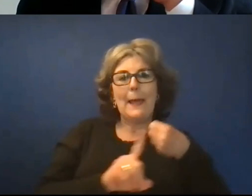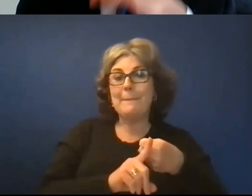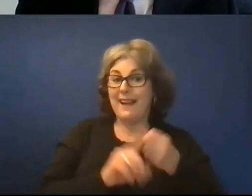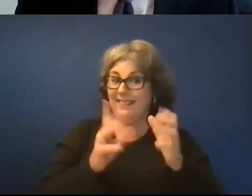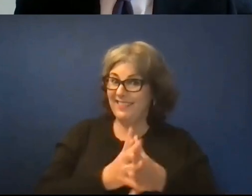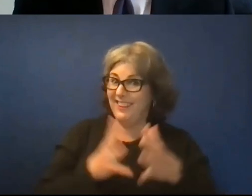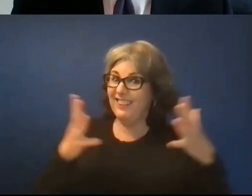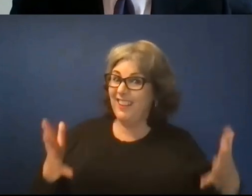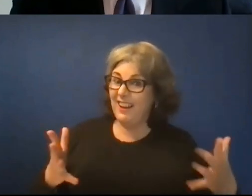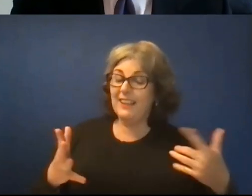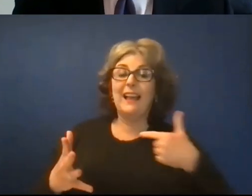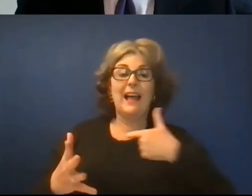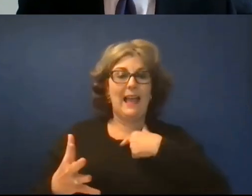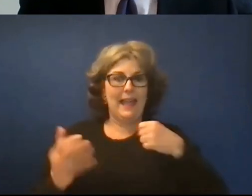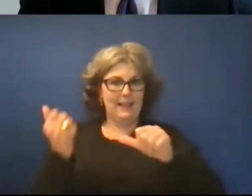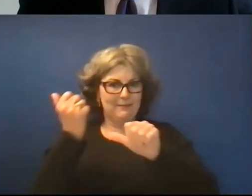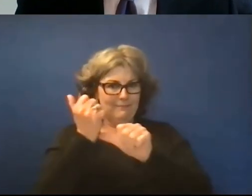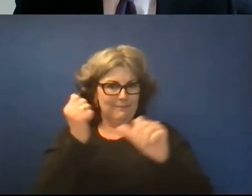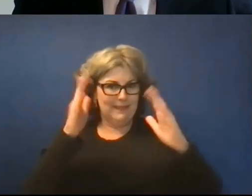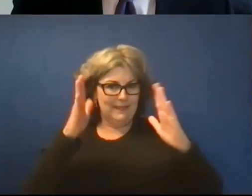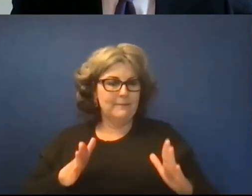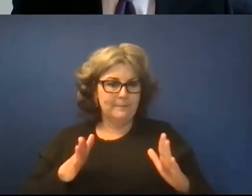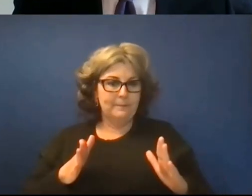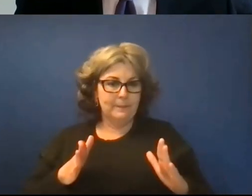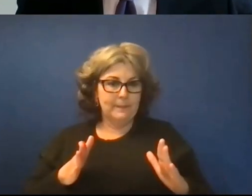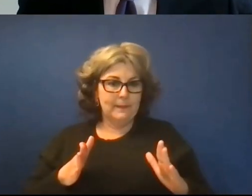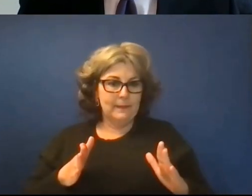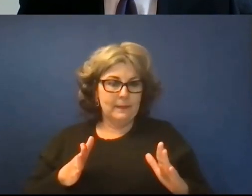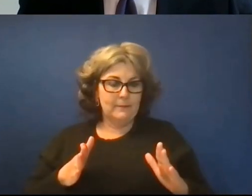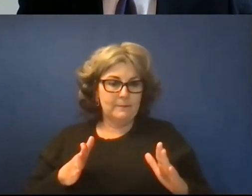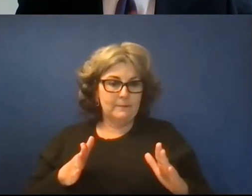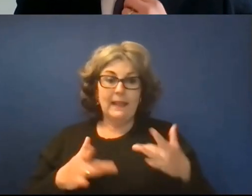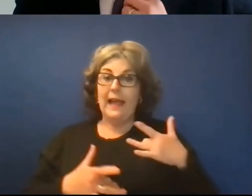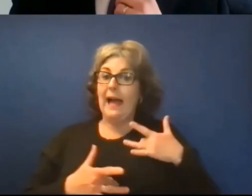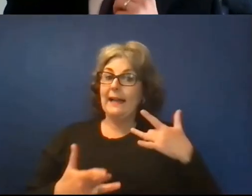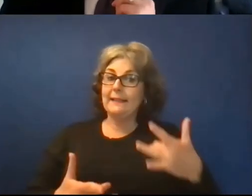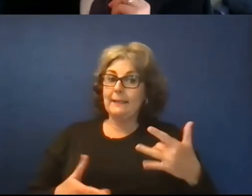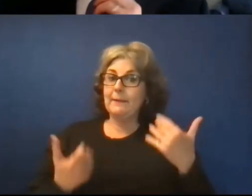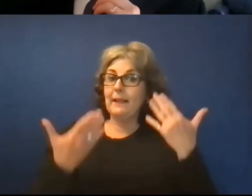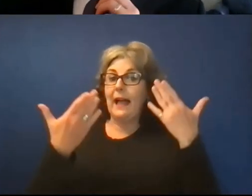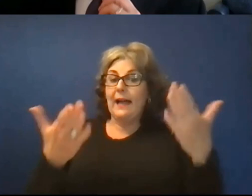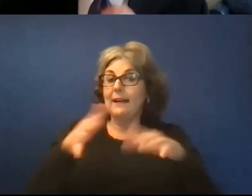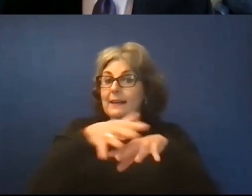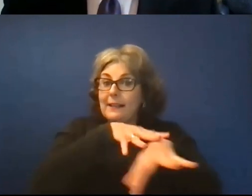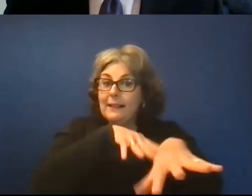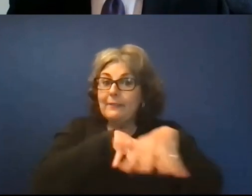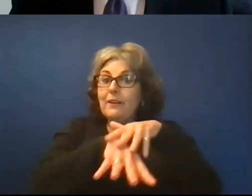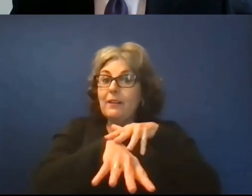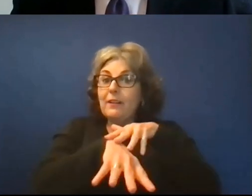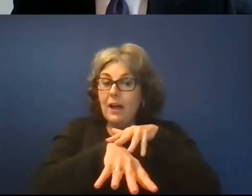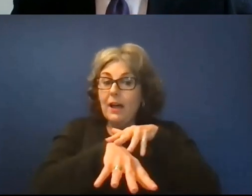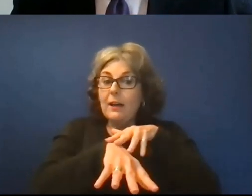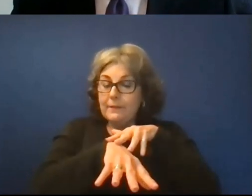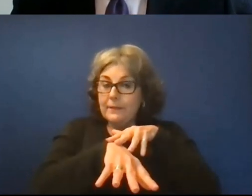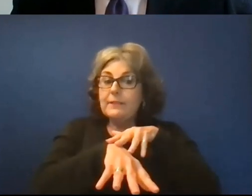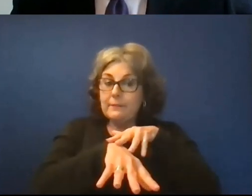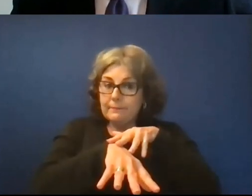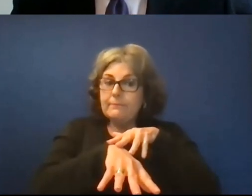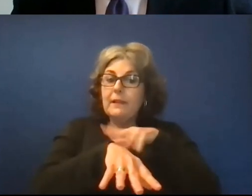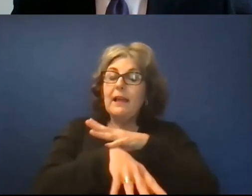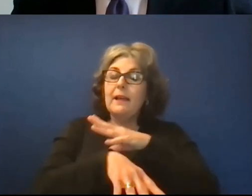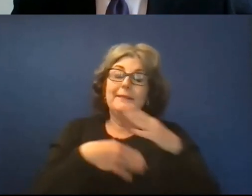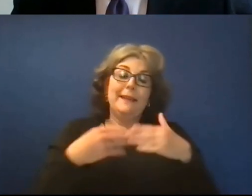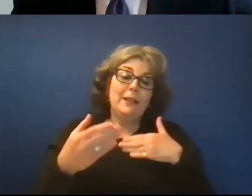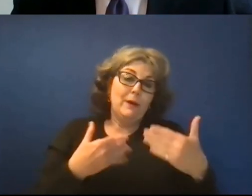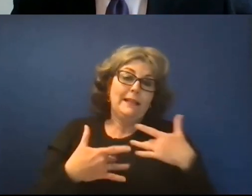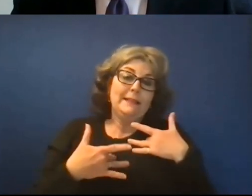lot and my aides. What I do is I typically supply gloves for my aides anyway,